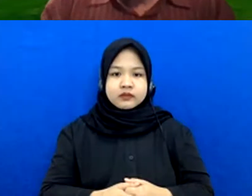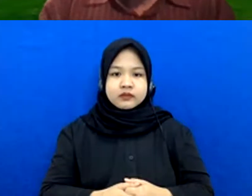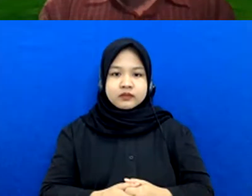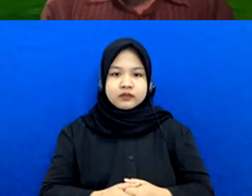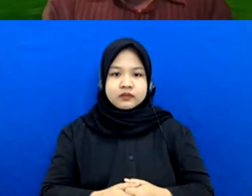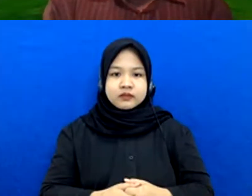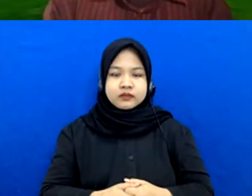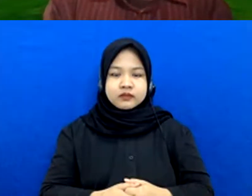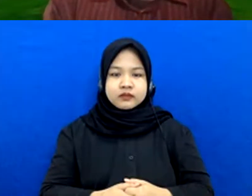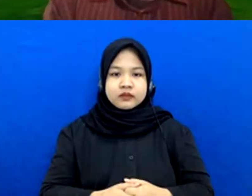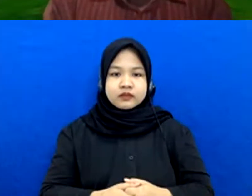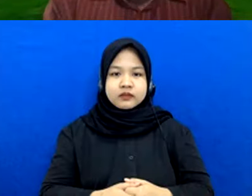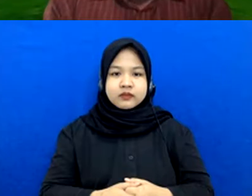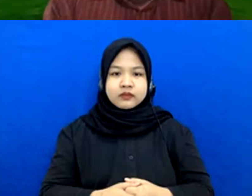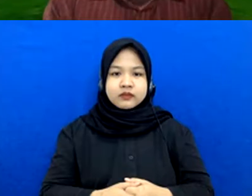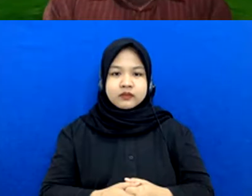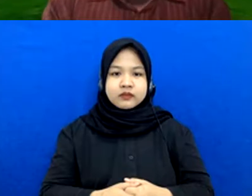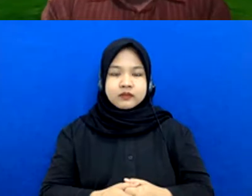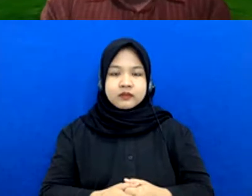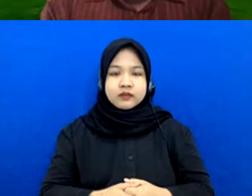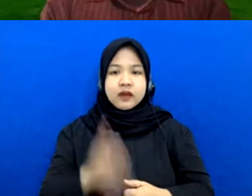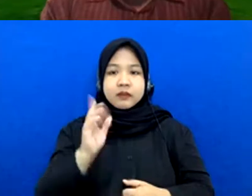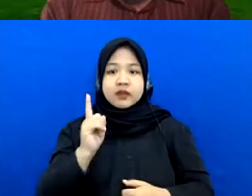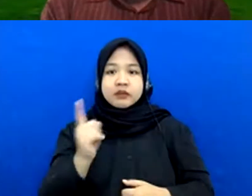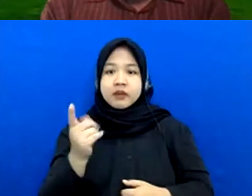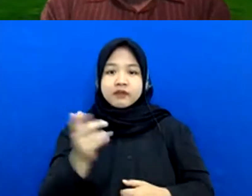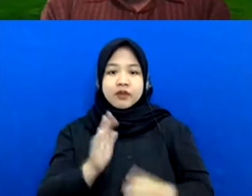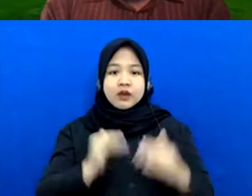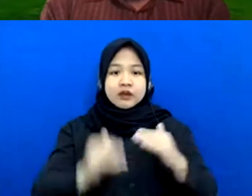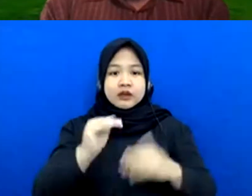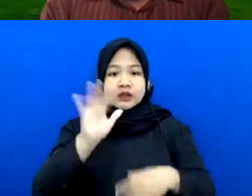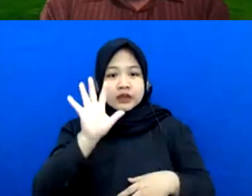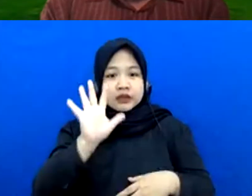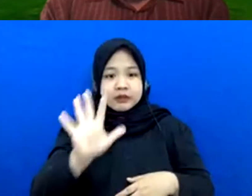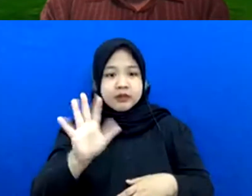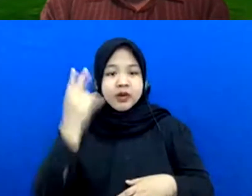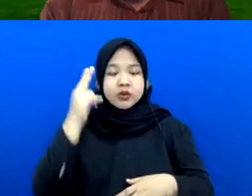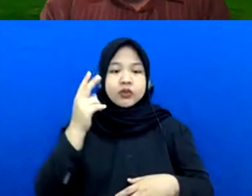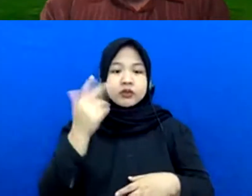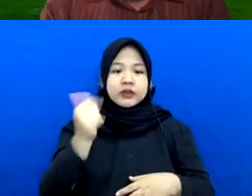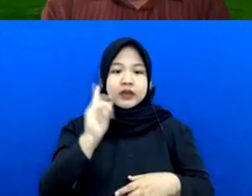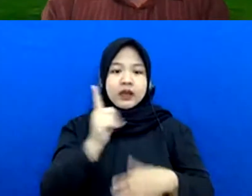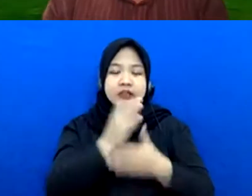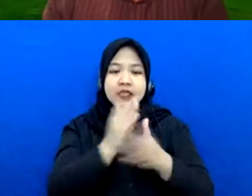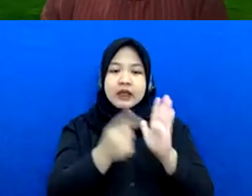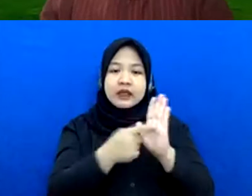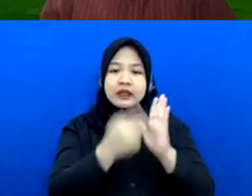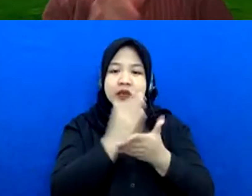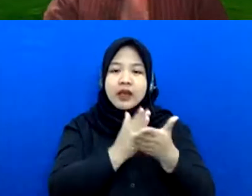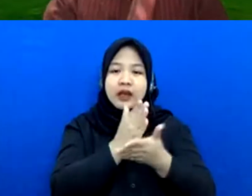I suppose, to put it another way, why not use a 5-point scale, which gives a midpoint, which gives